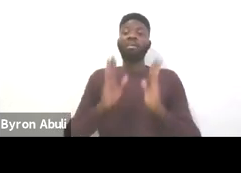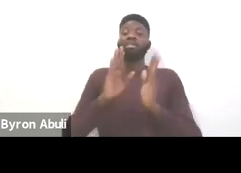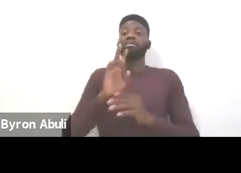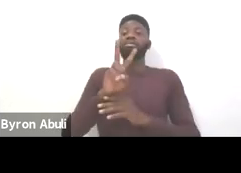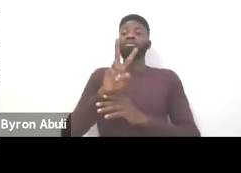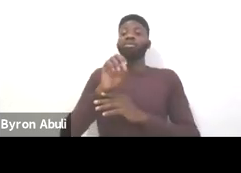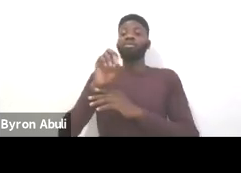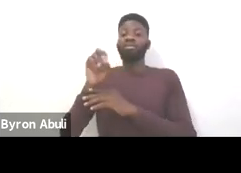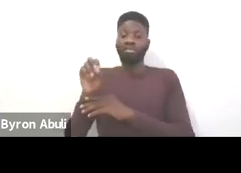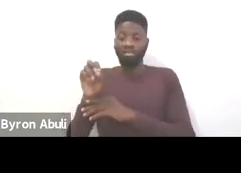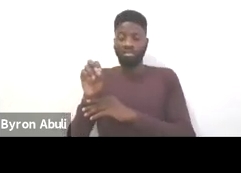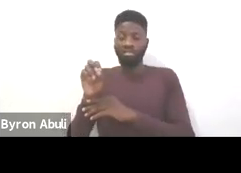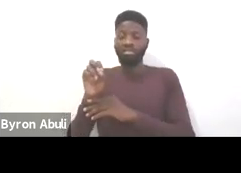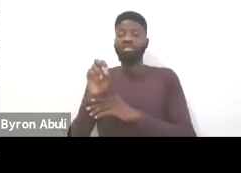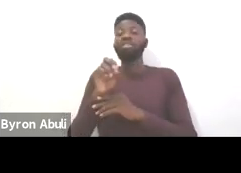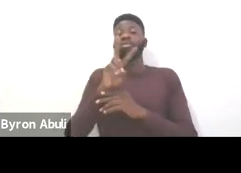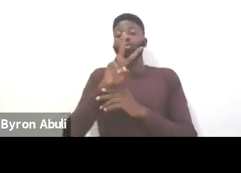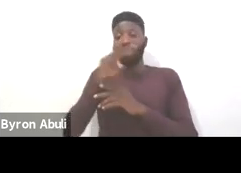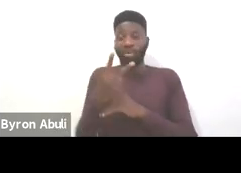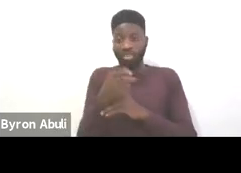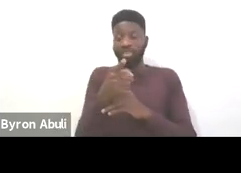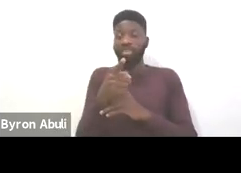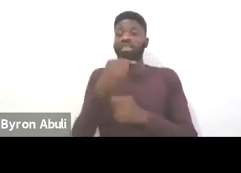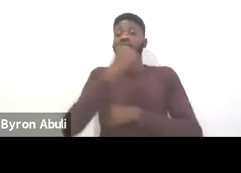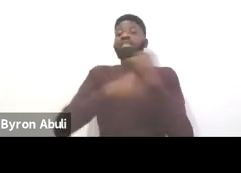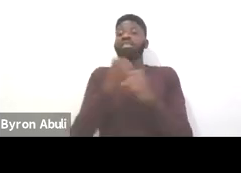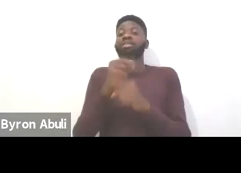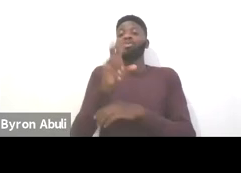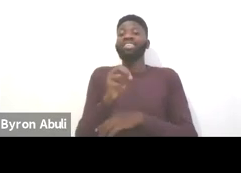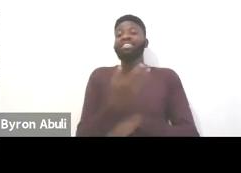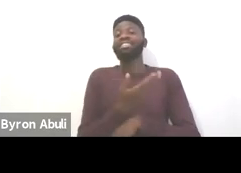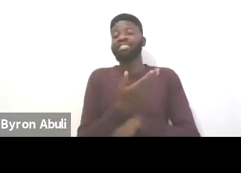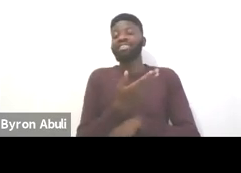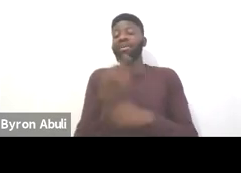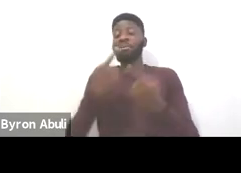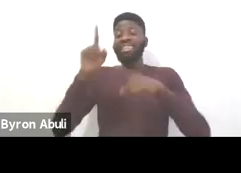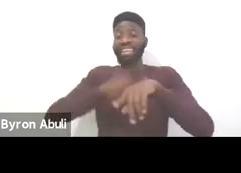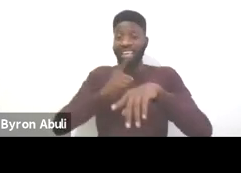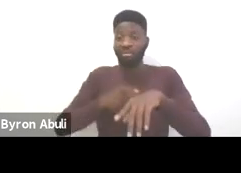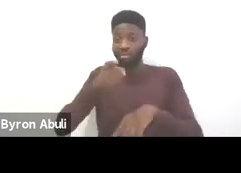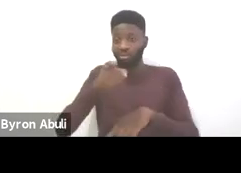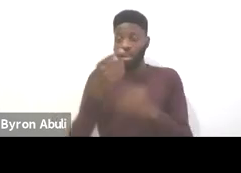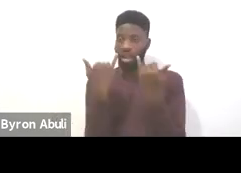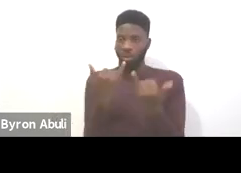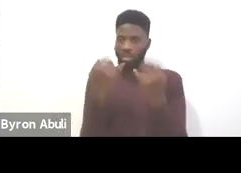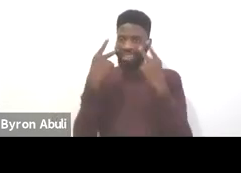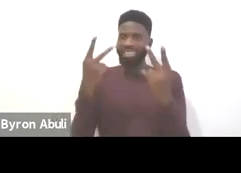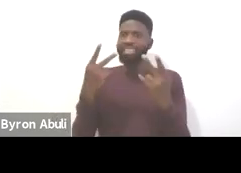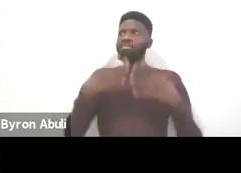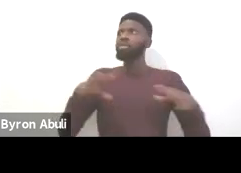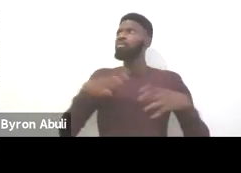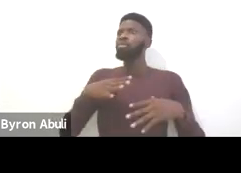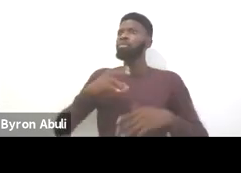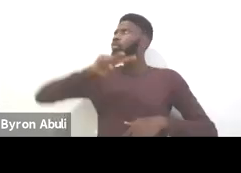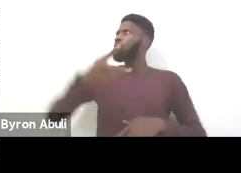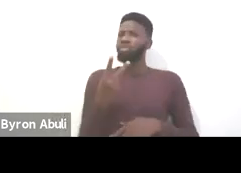2000, that is someone that is 20 years old. But by the fact that saizi tunaona watu wameshafika